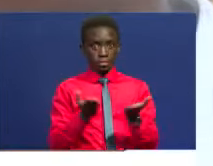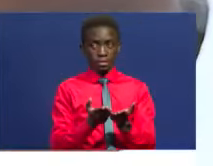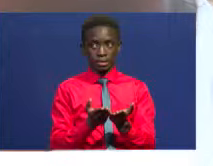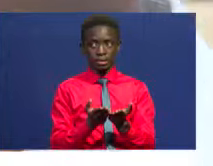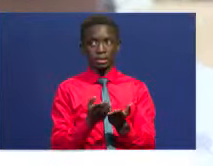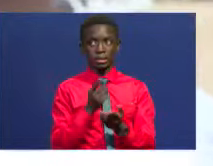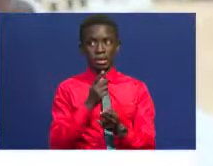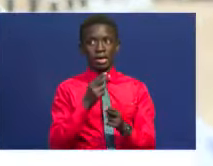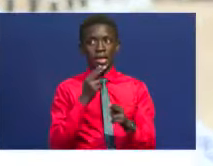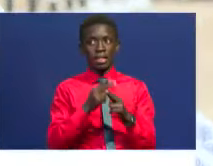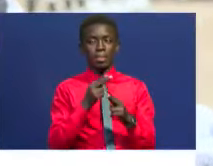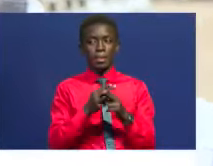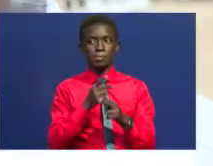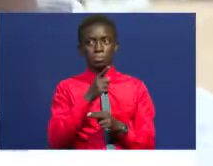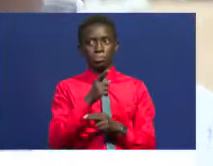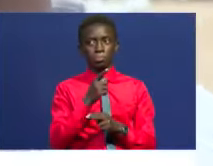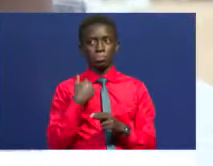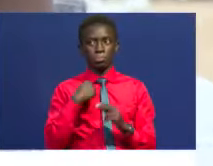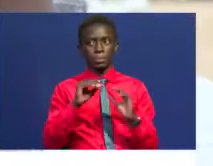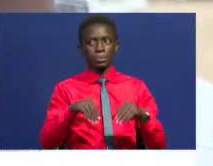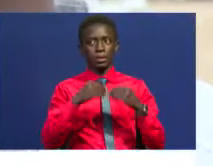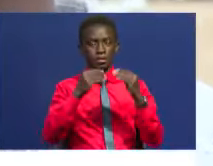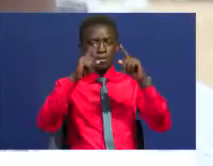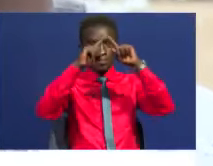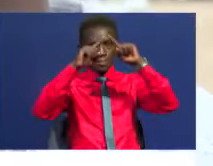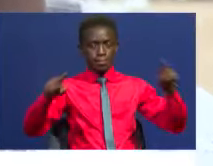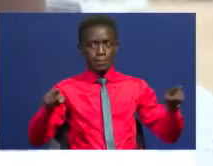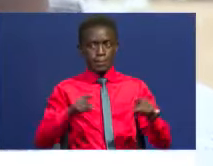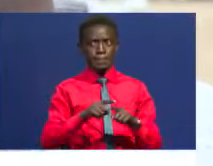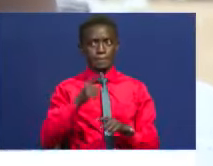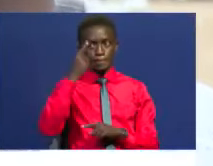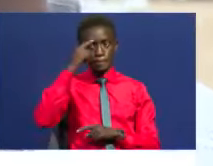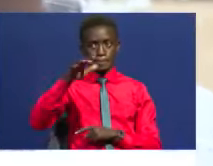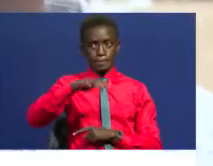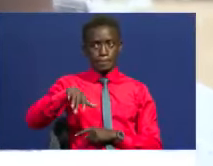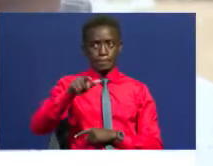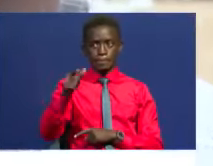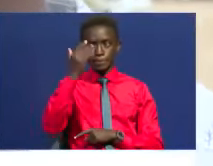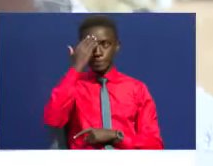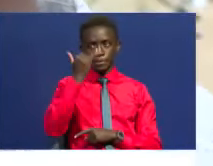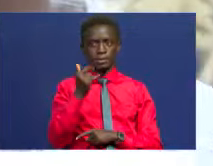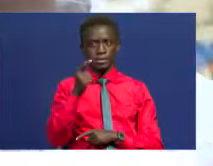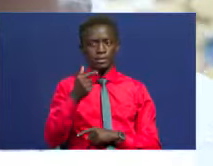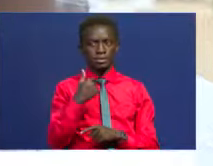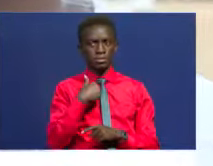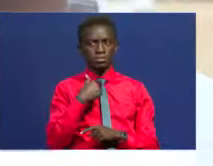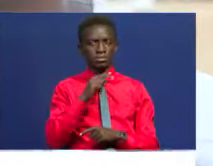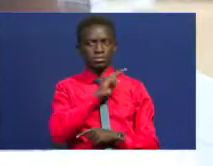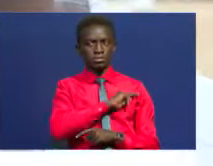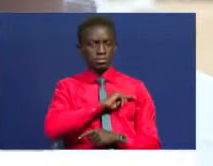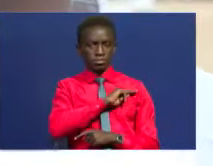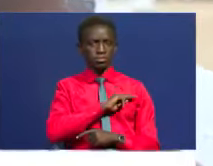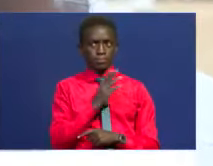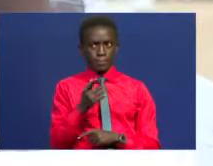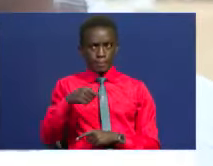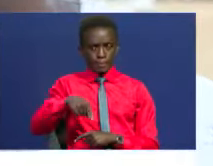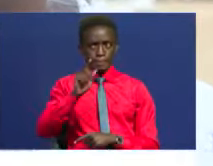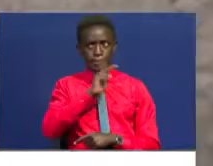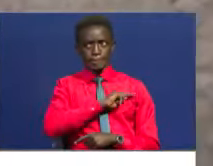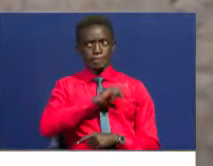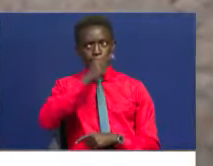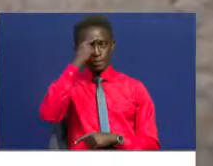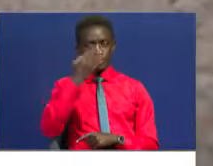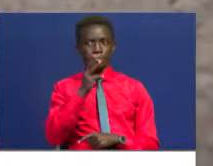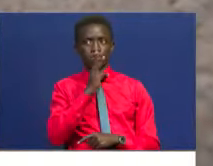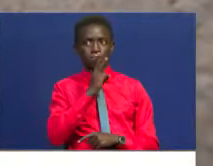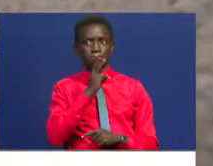be, we've named it as a pyramids of Wadaich because it has some natural pyramids. It was due to water